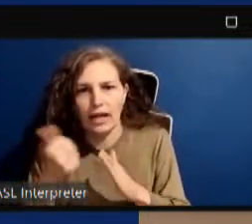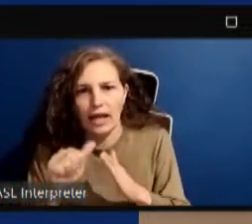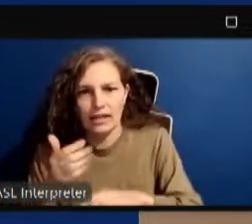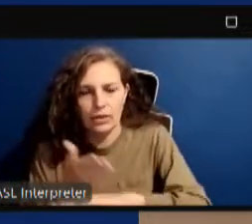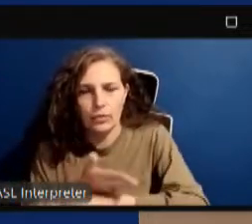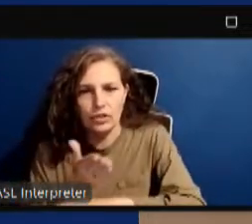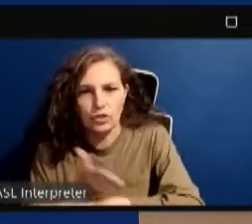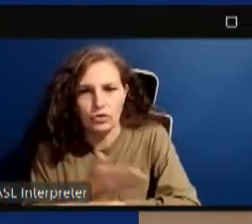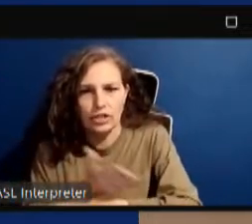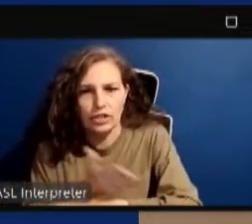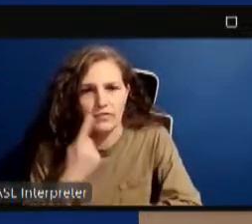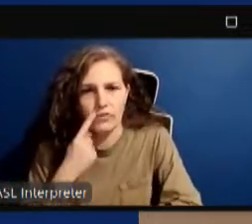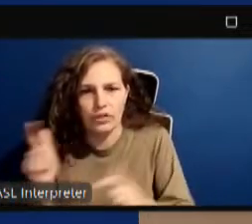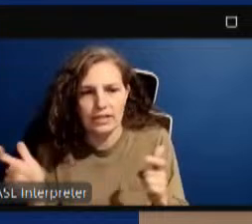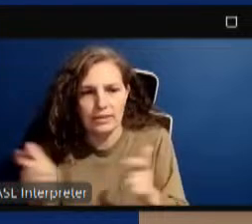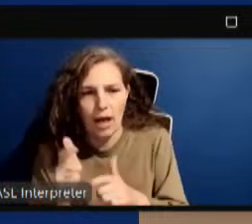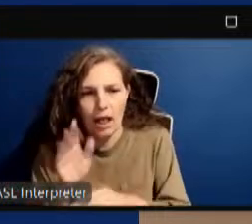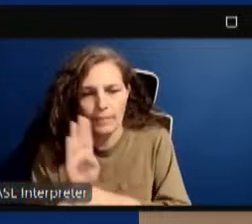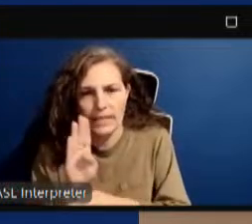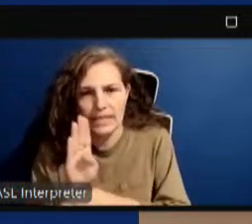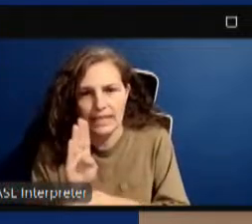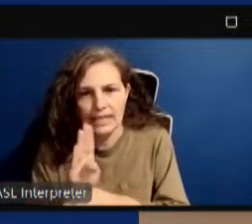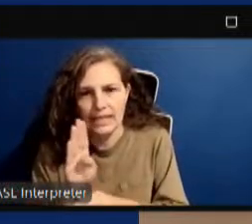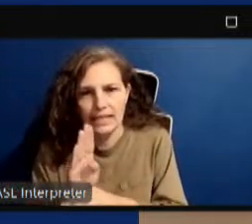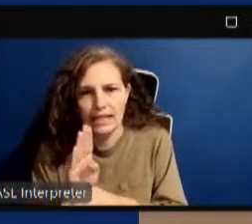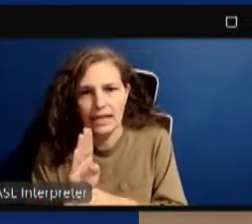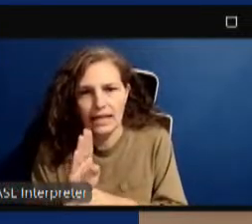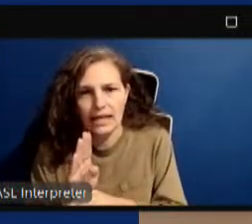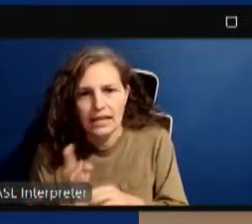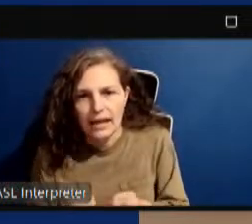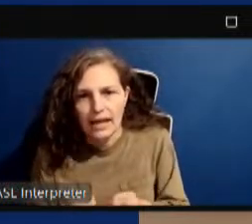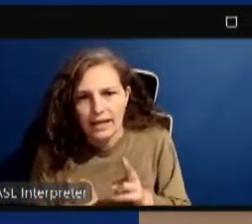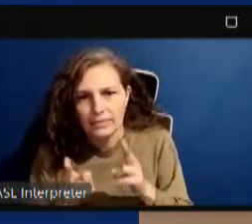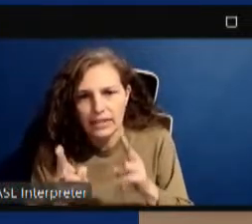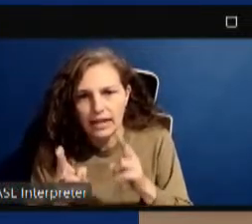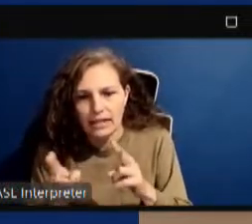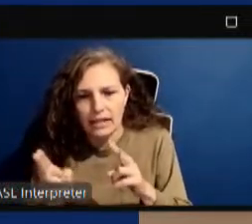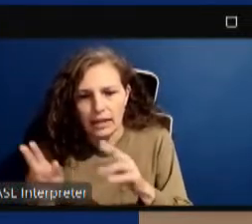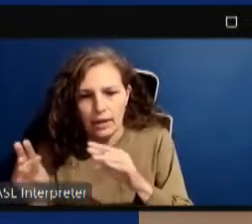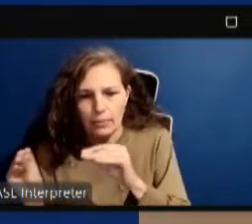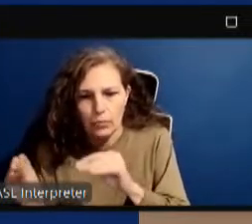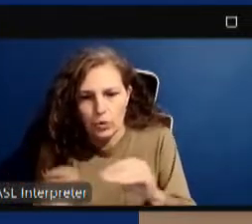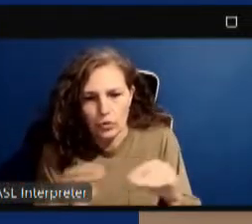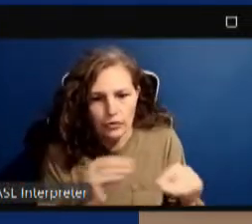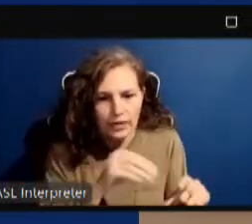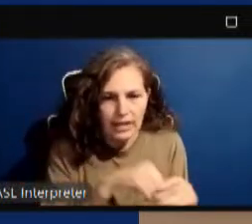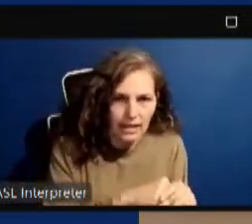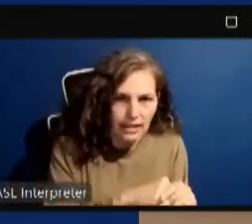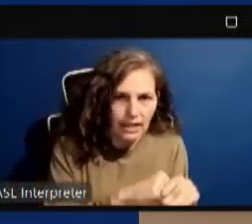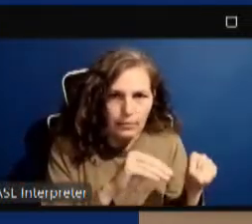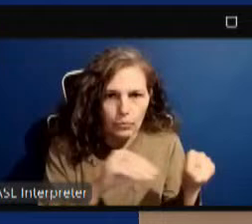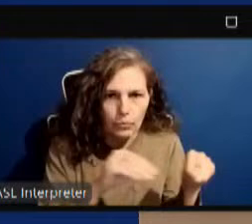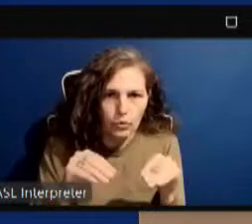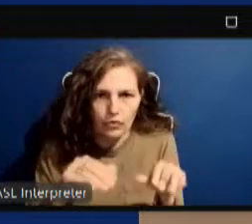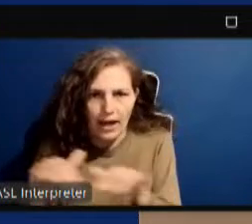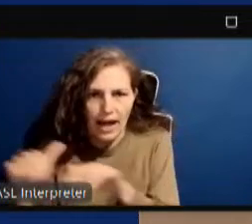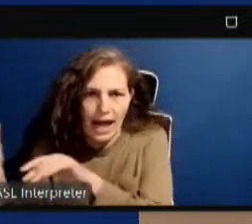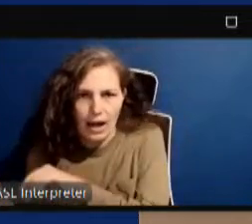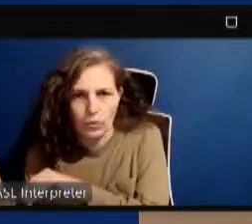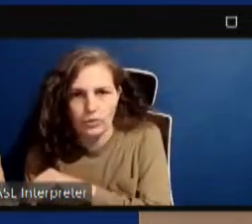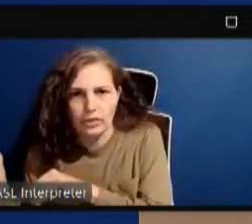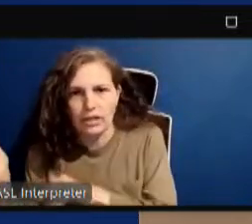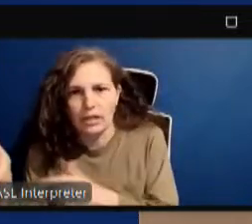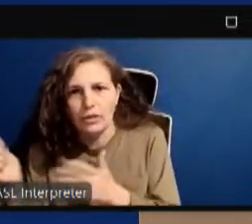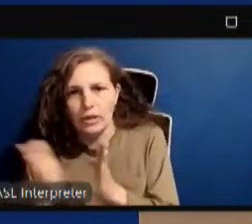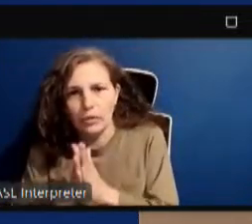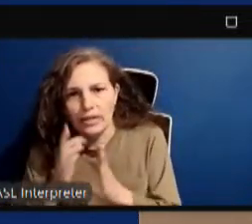businesses, expediting move-ins and move-out services requests for customers who seek to reestablish service,